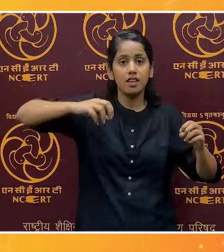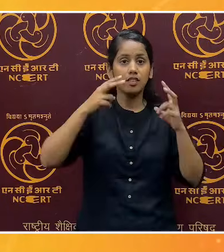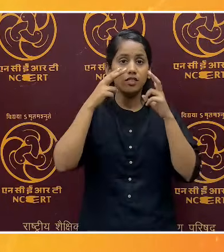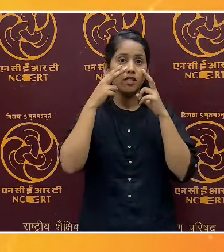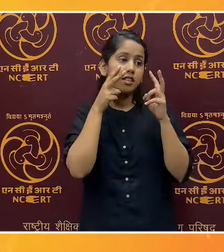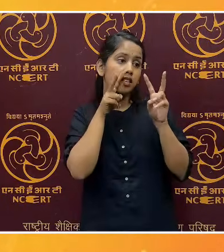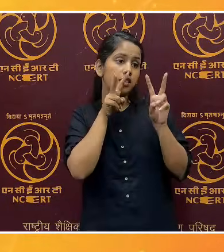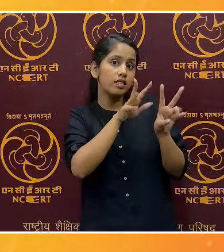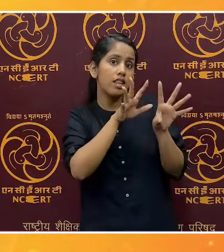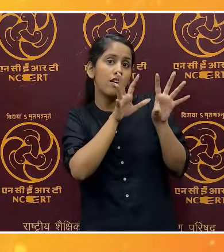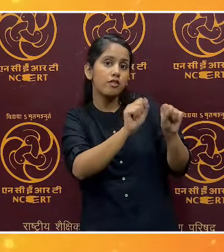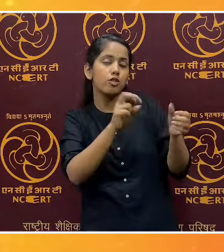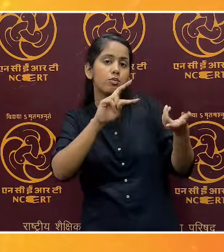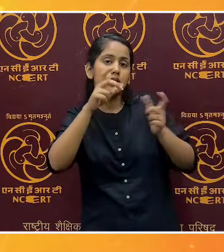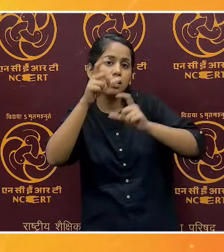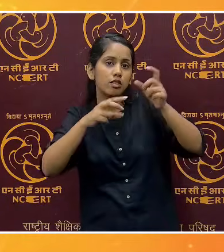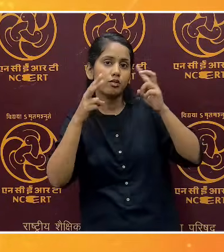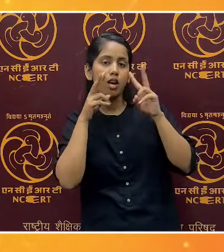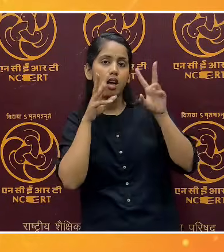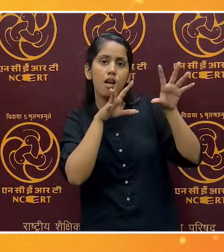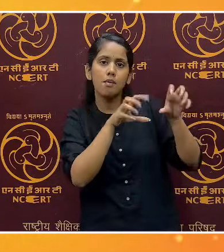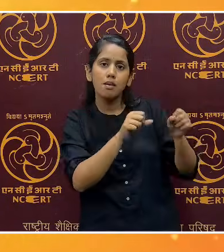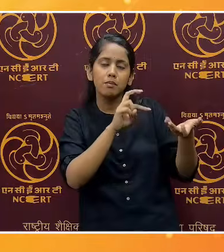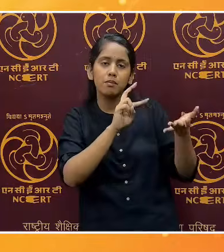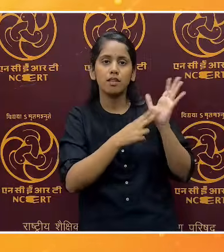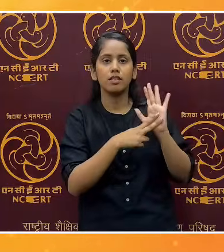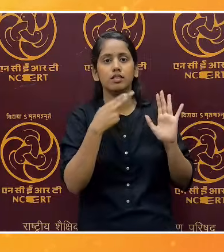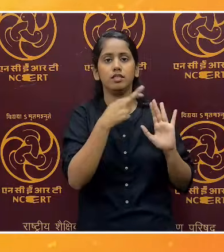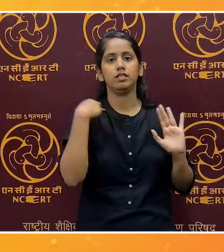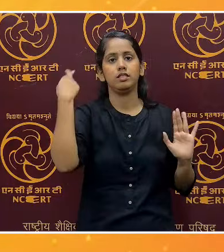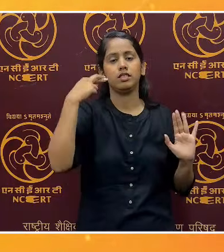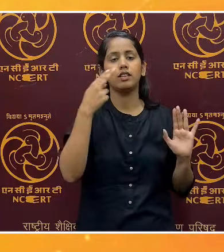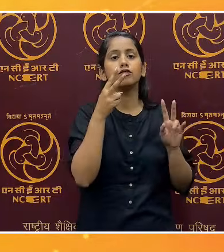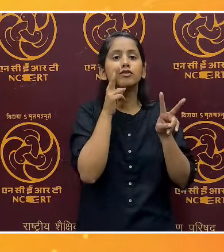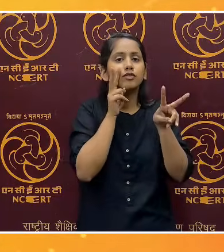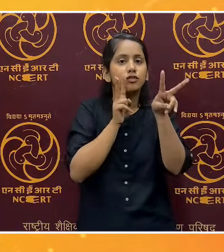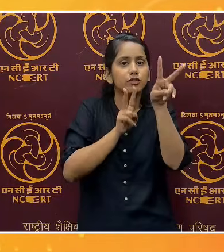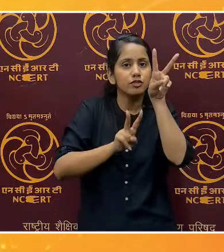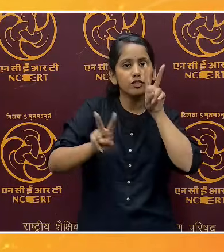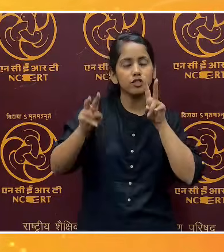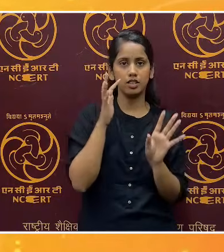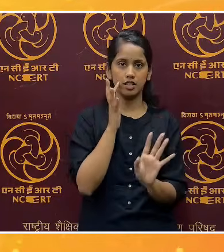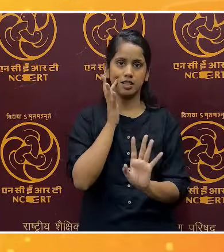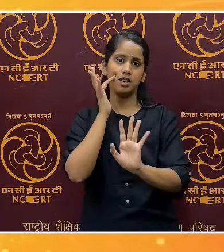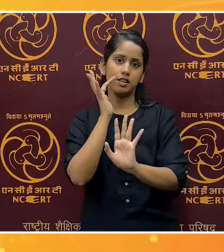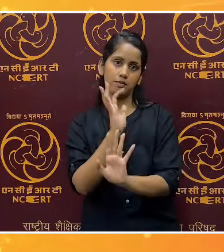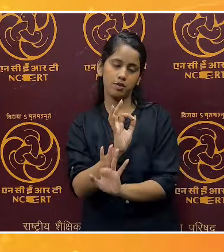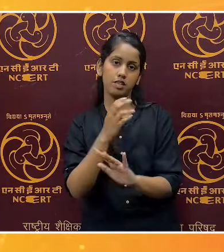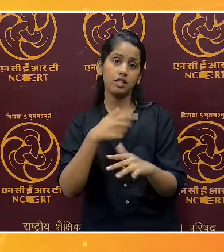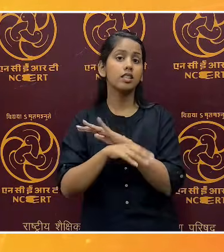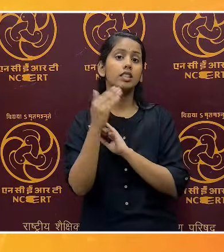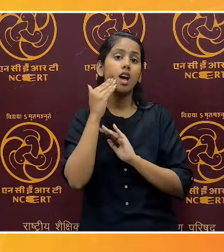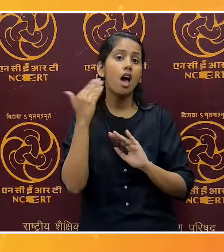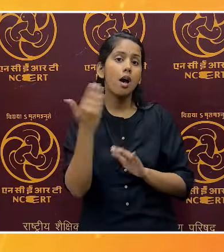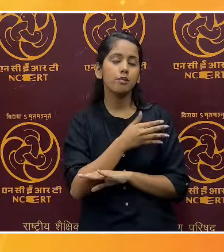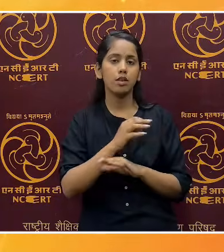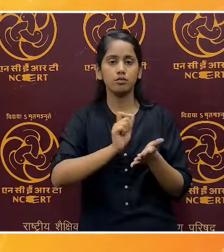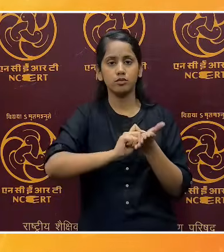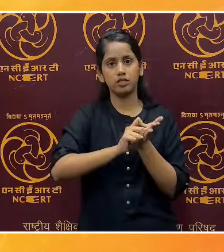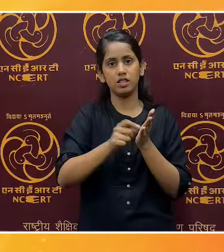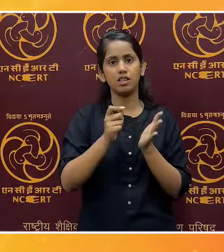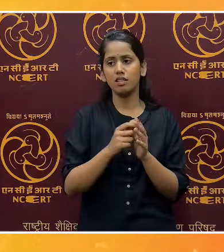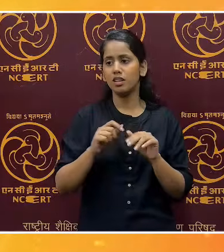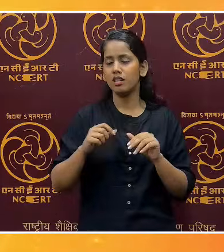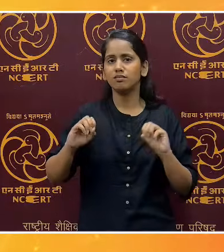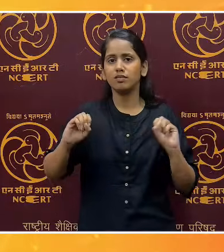grab attention of the viewers. You know, so that's why visuals are important when we are making a script. So in this journey, we